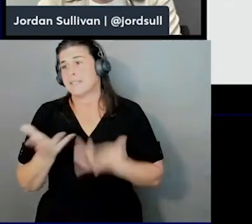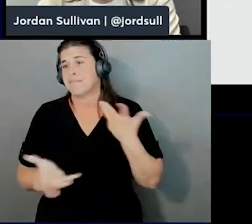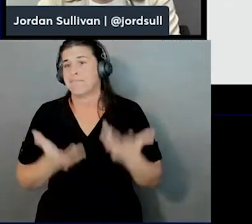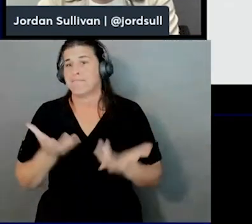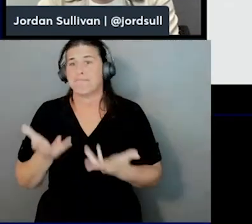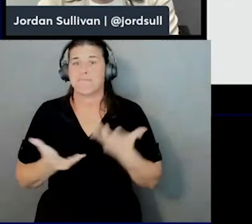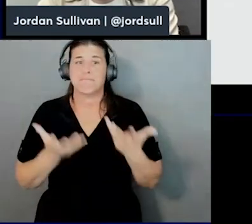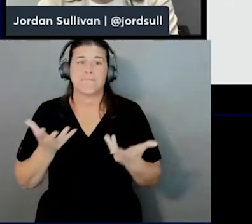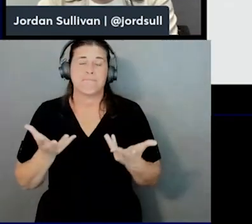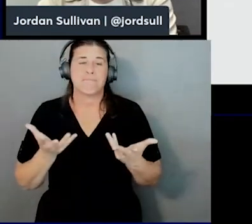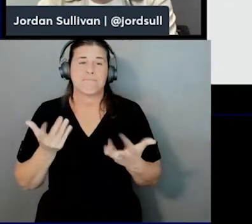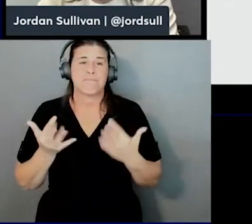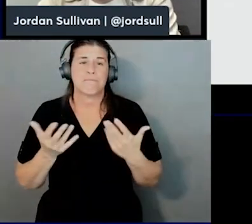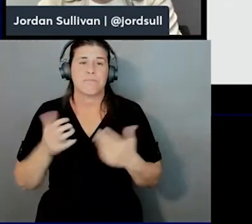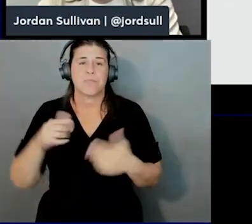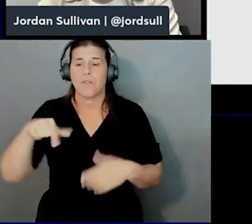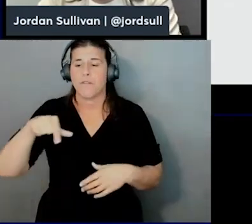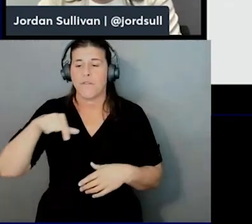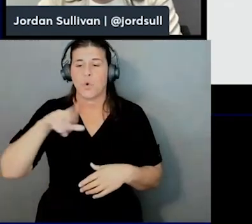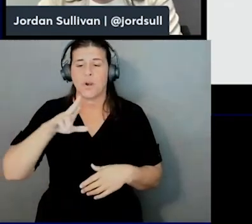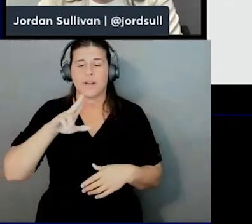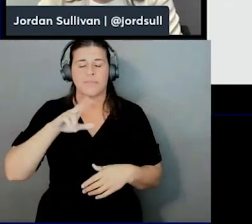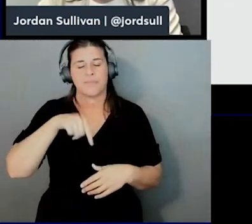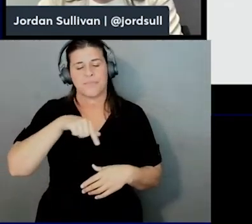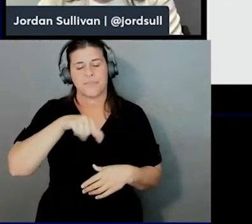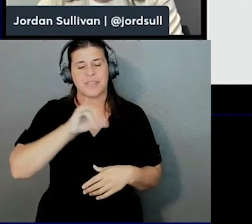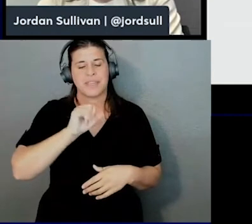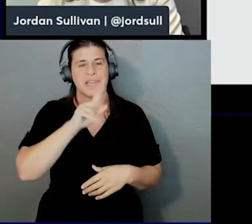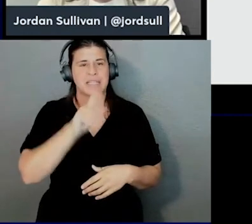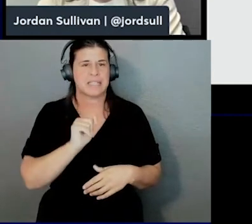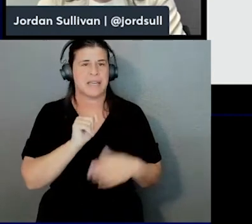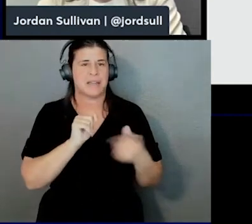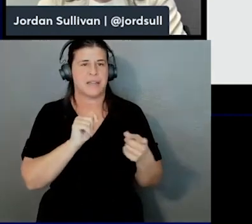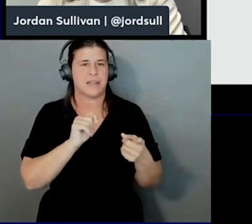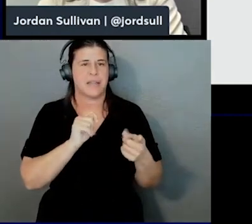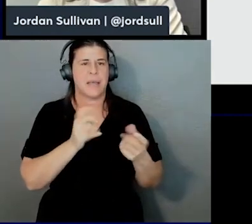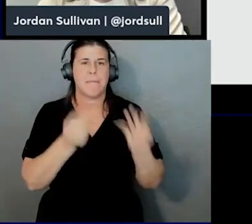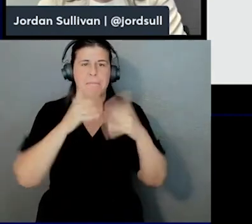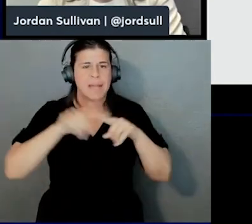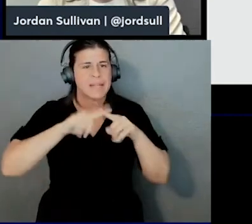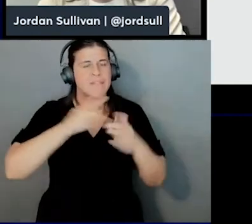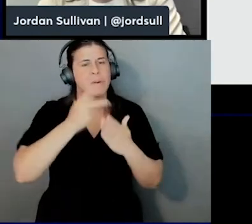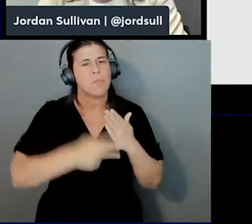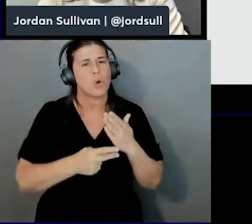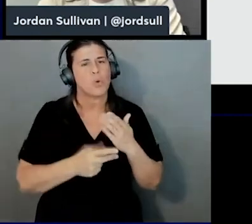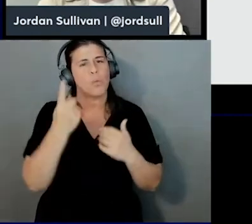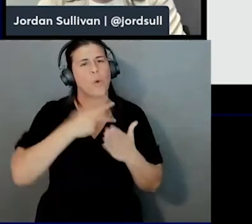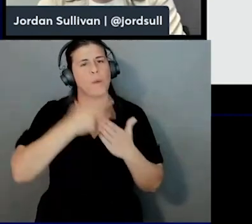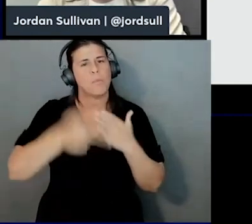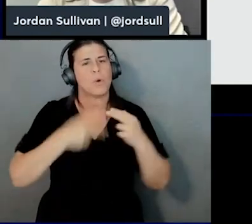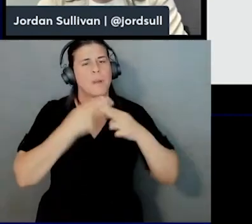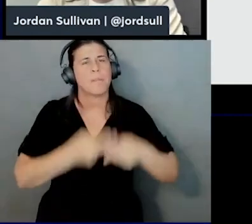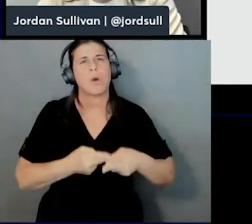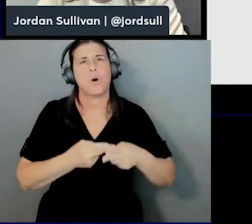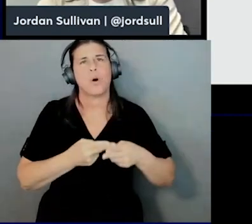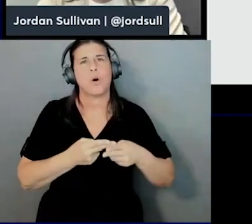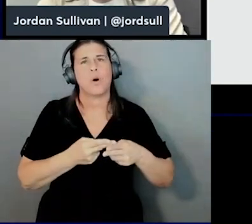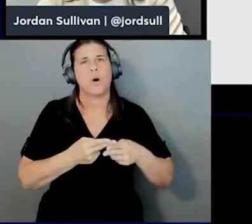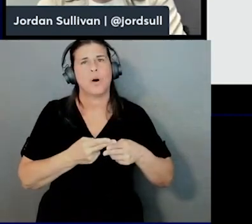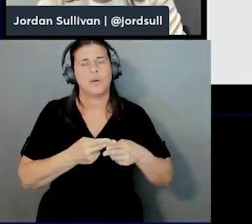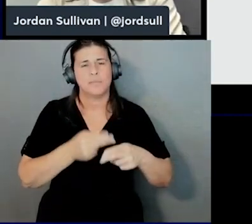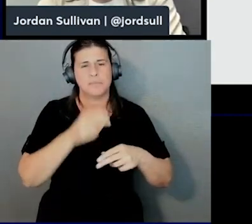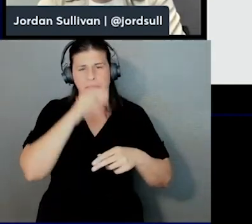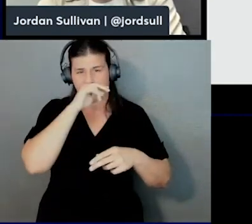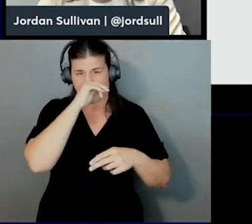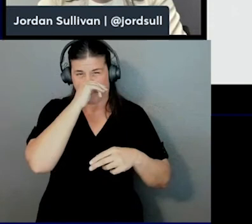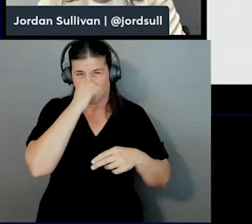in Qiskit we have what's so called many programs, and one of these programs called mentorship program. We